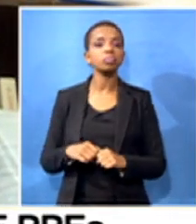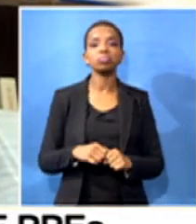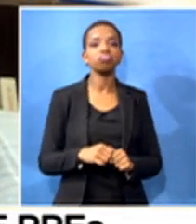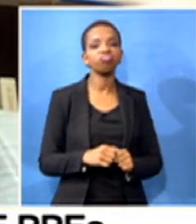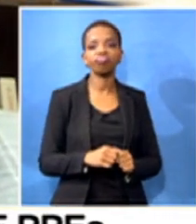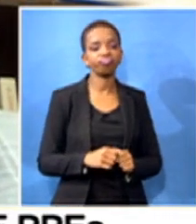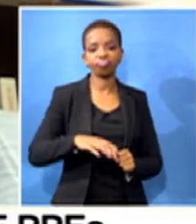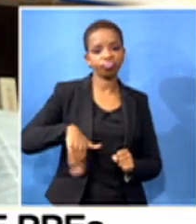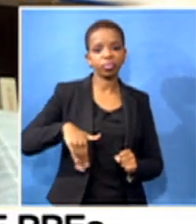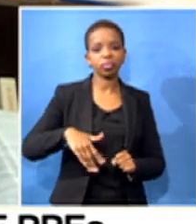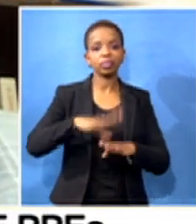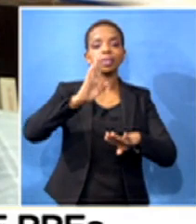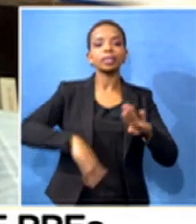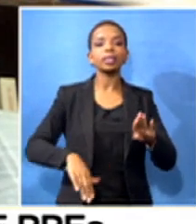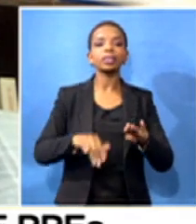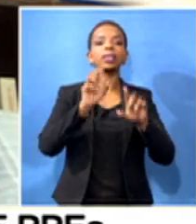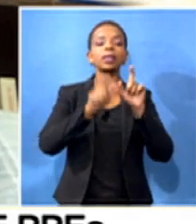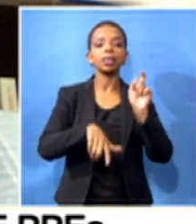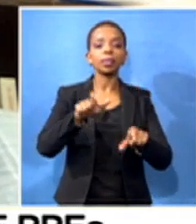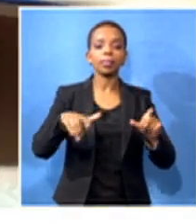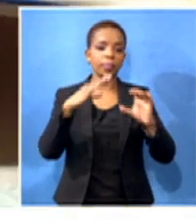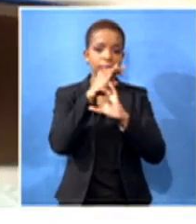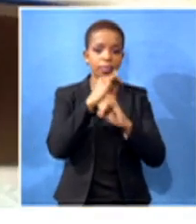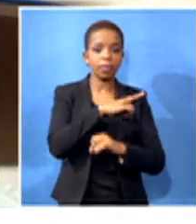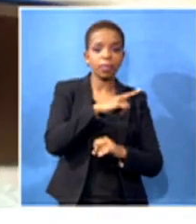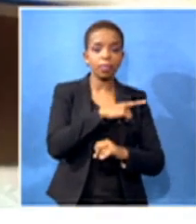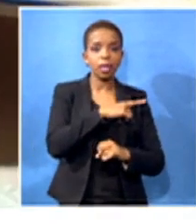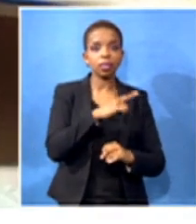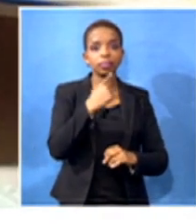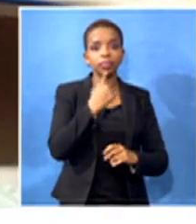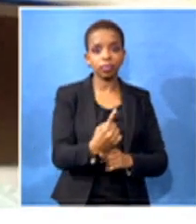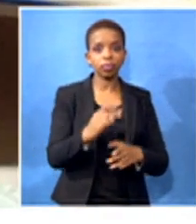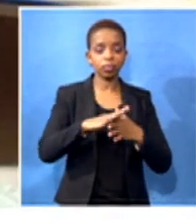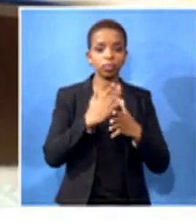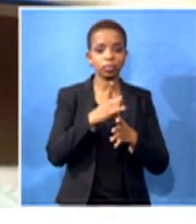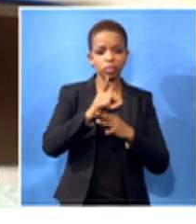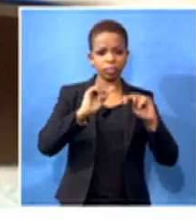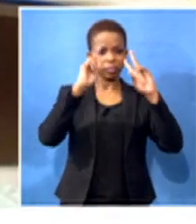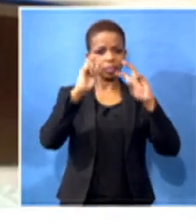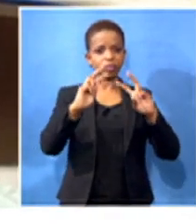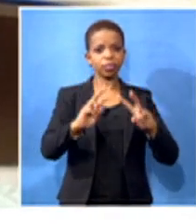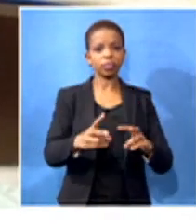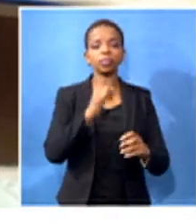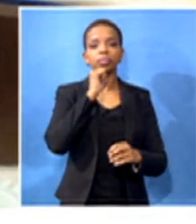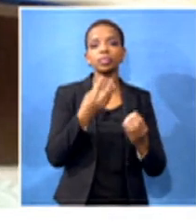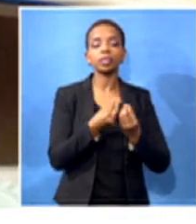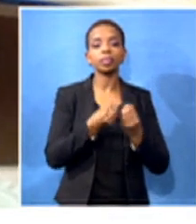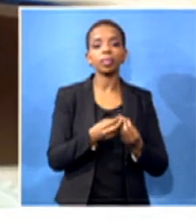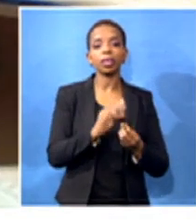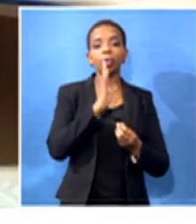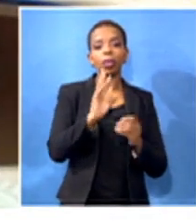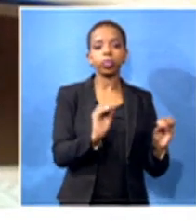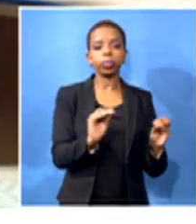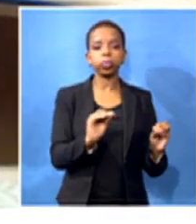with the police, because the advice from the legal service was that because the investigation is not anticipated to take long, and it's